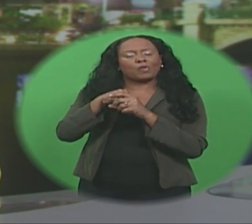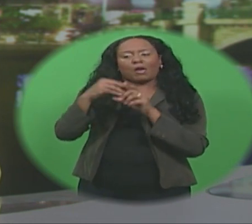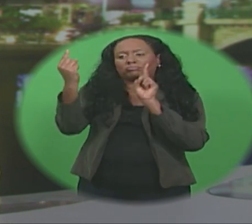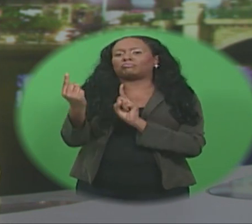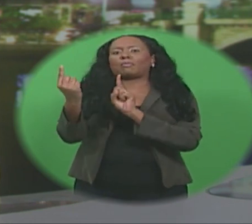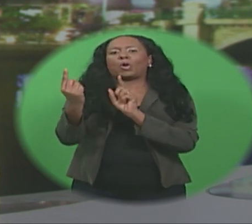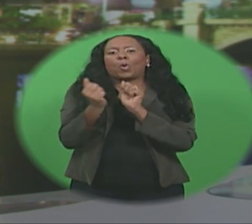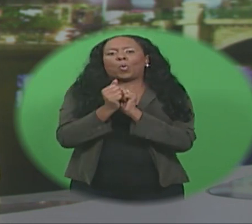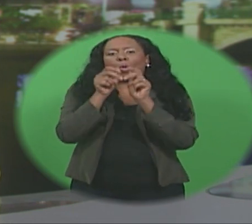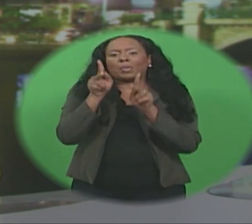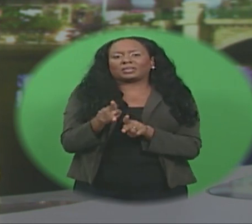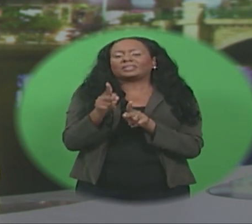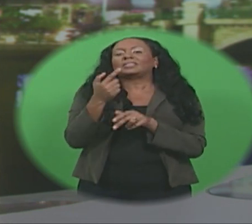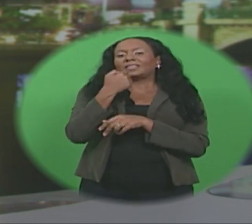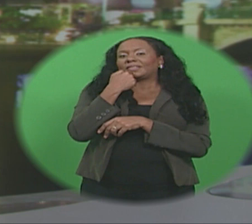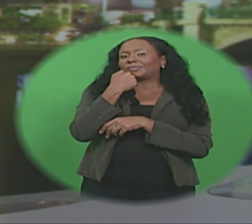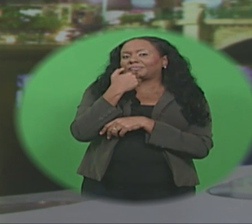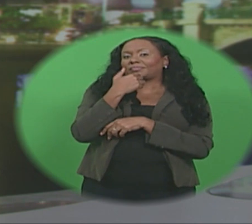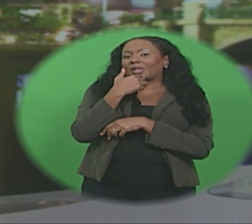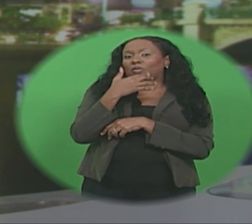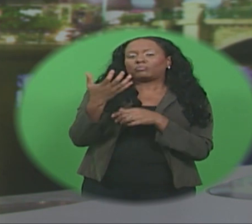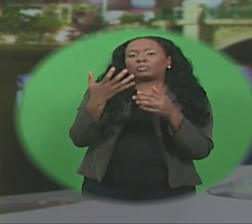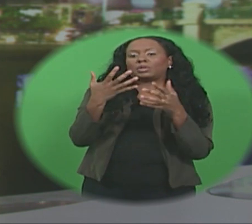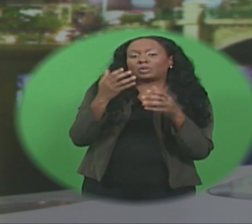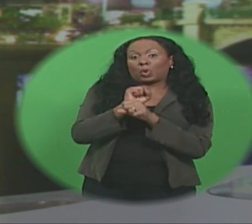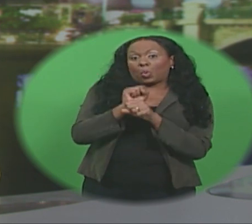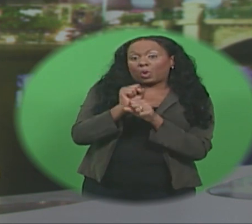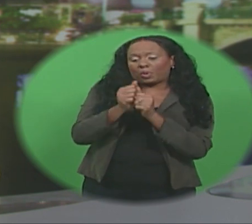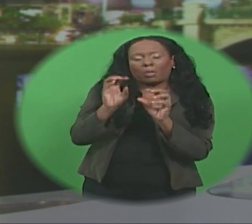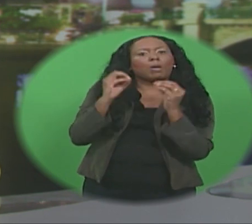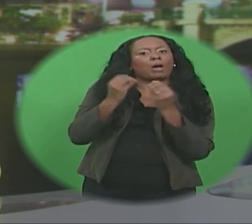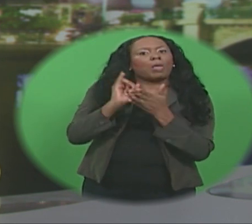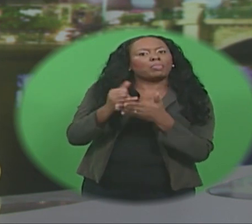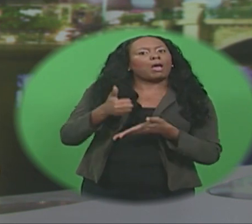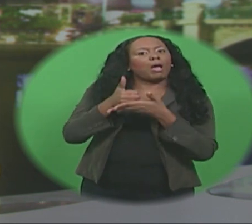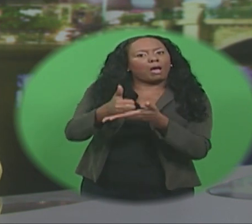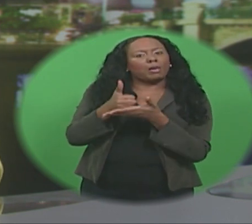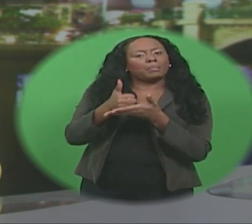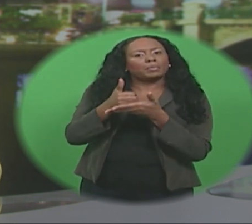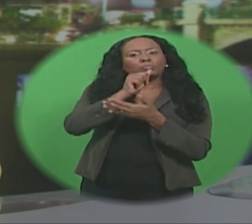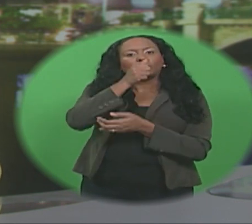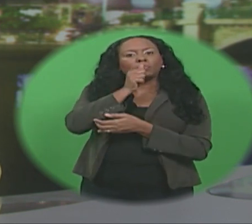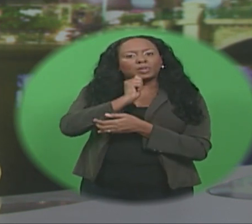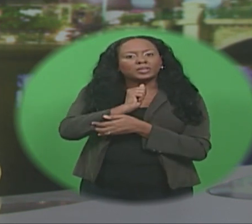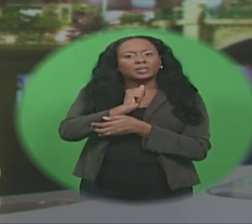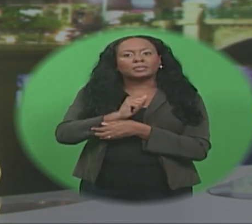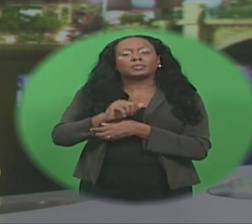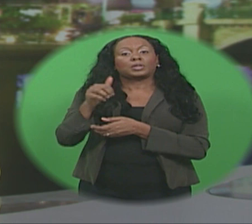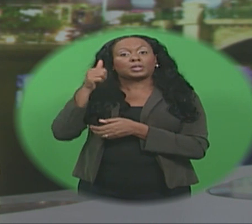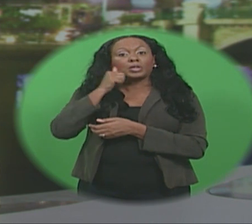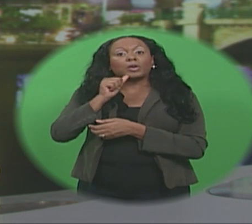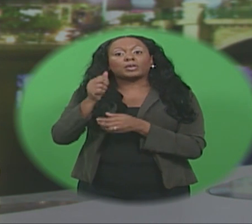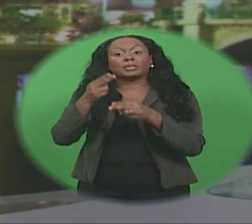students not to dismiss the work of the Juvenile Liaison Scheme, which she says has helped her. Aria and her mother